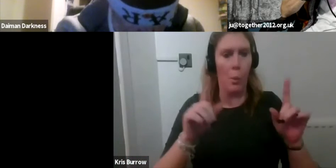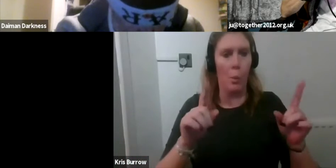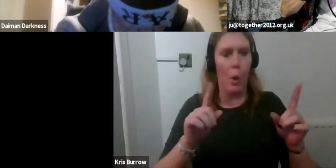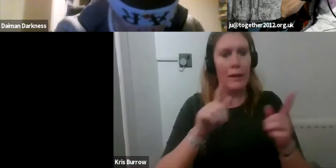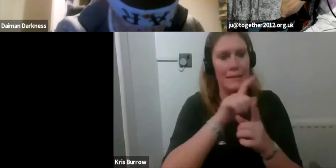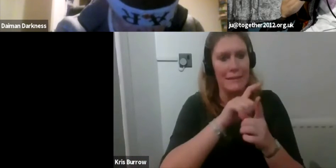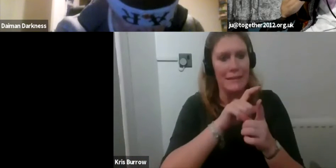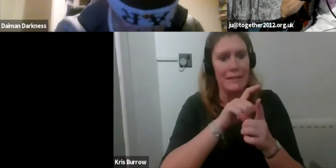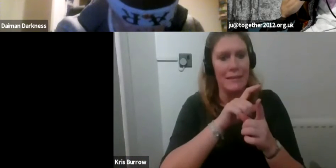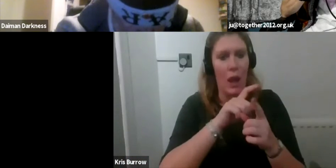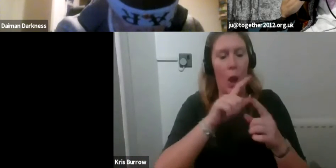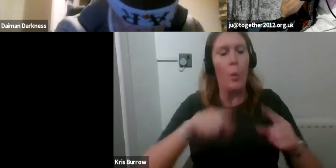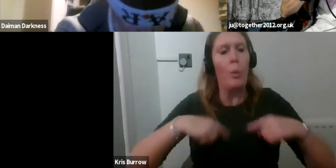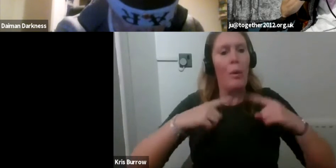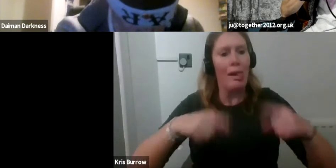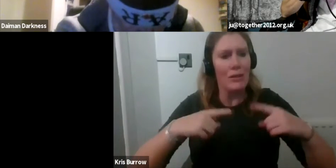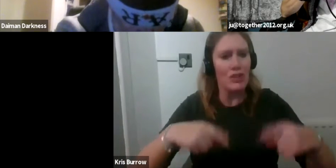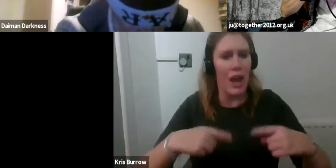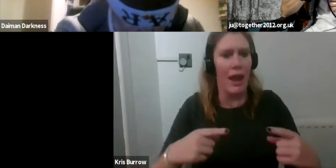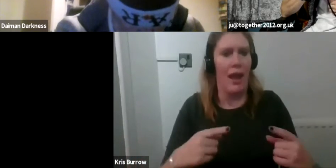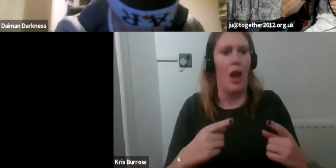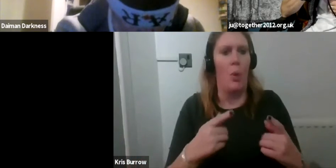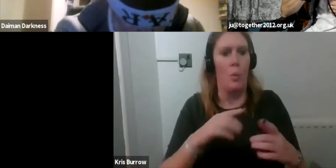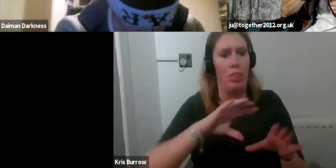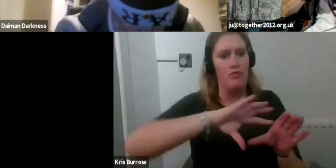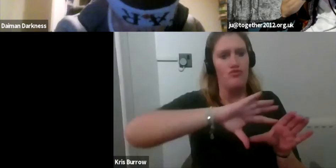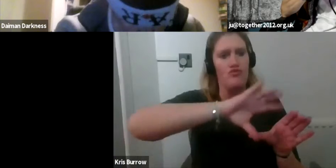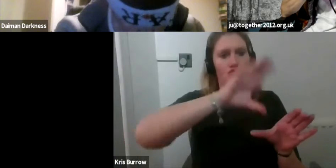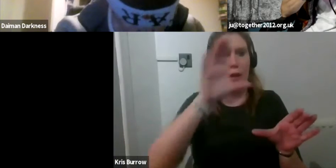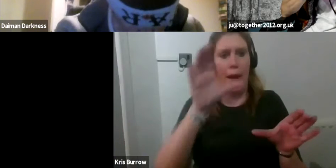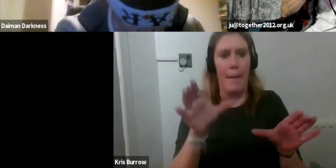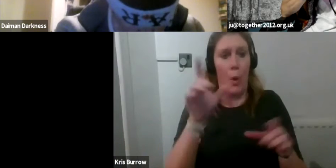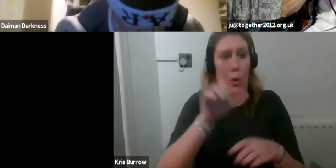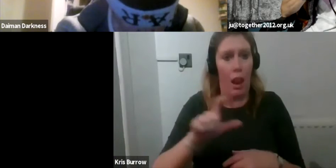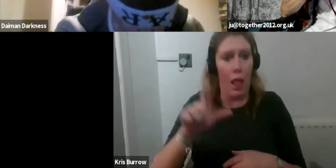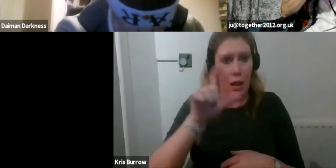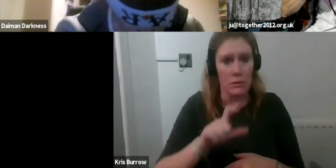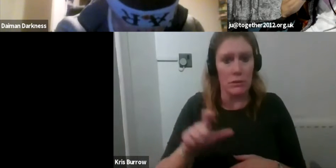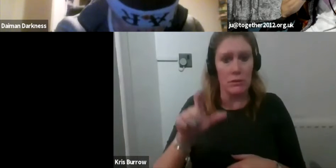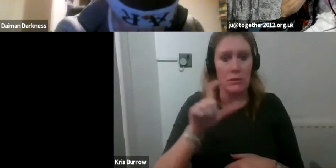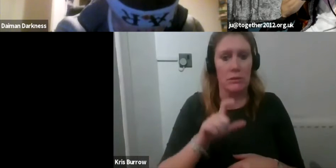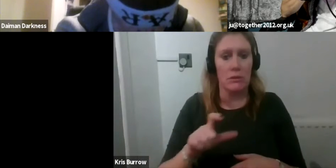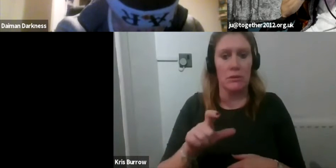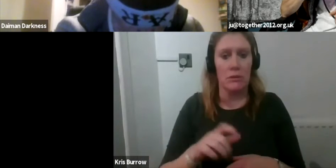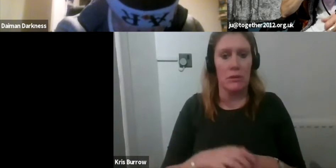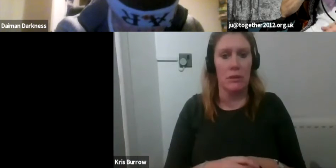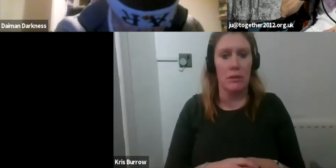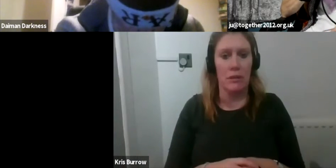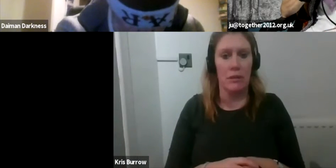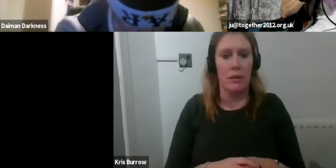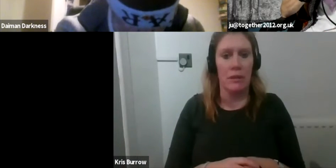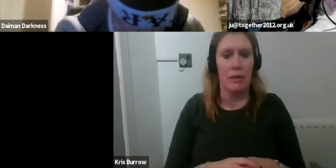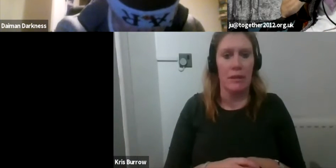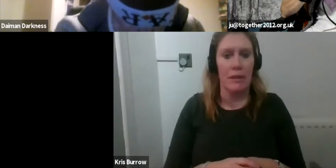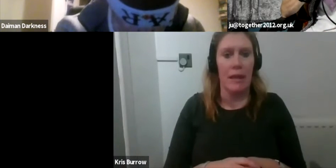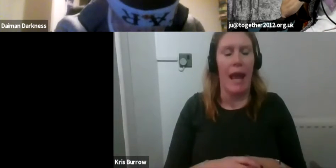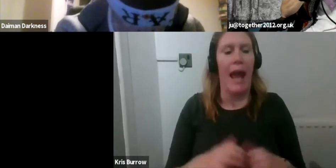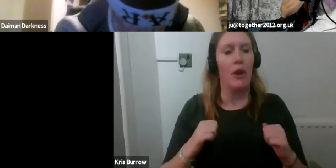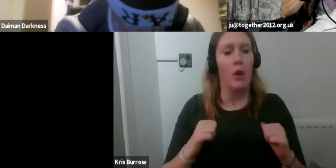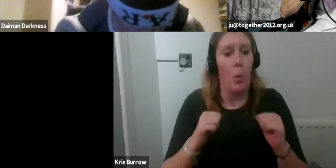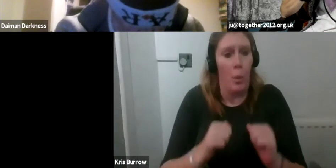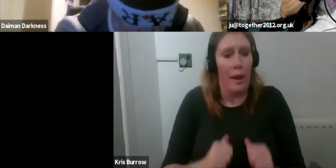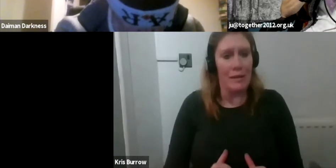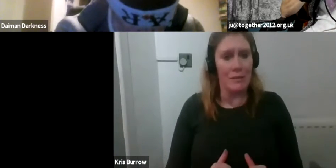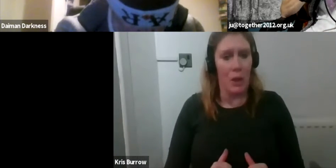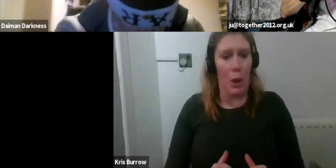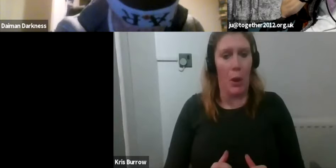pink triangle. And I have a kind of, I think it's made in India rainbow waistcoat. I've